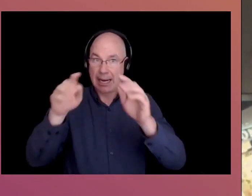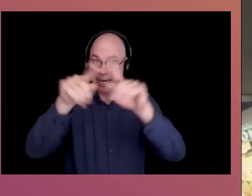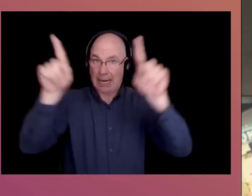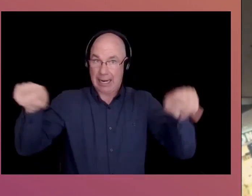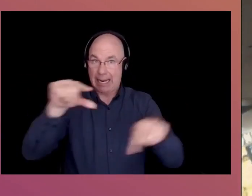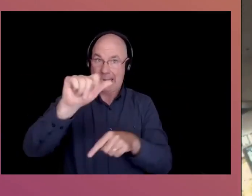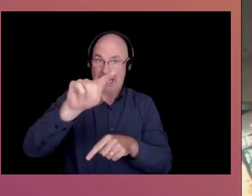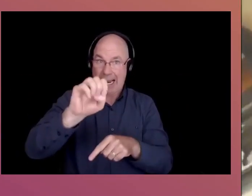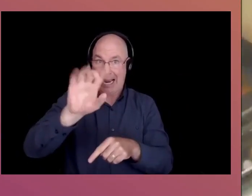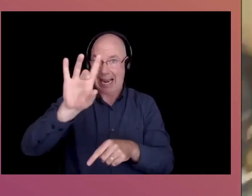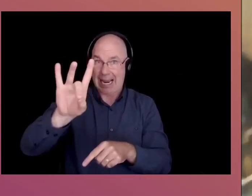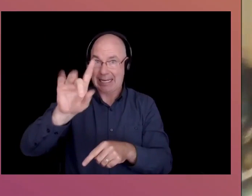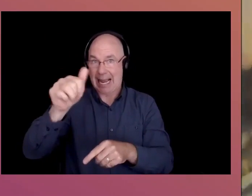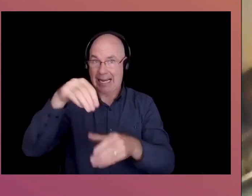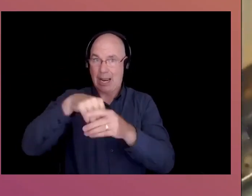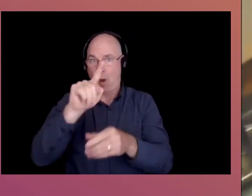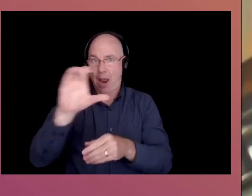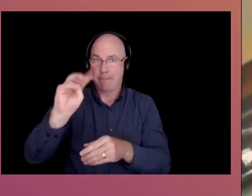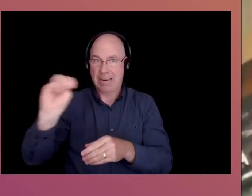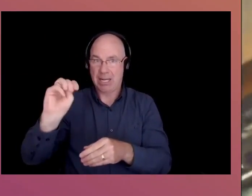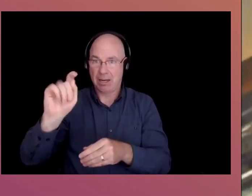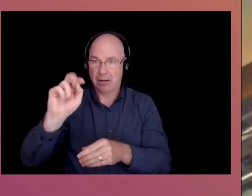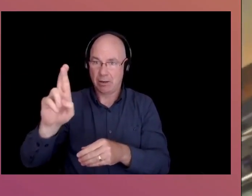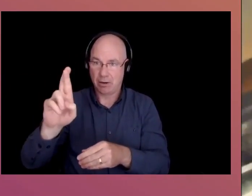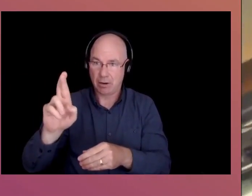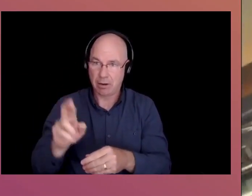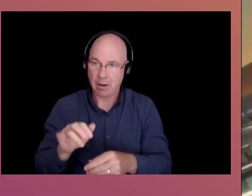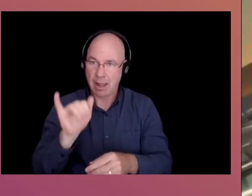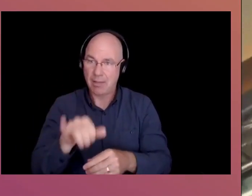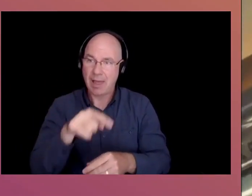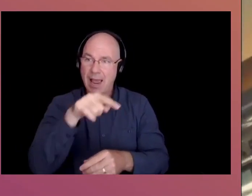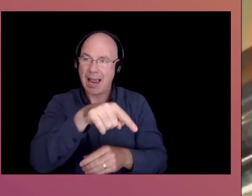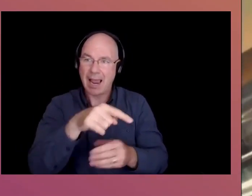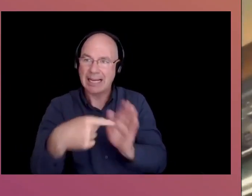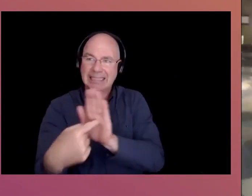meters. Tuskegee Airmen exhibit is on your right.